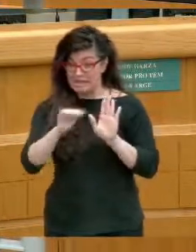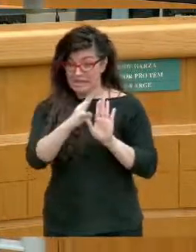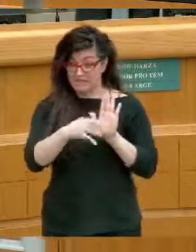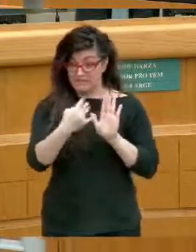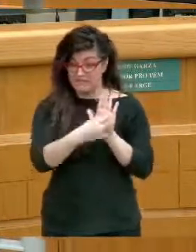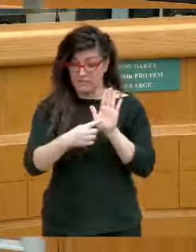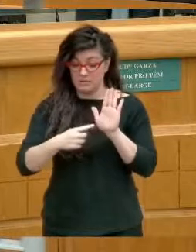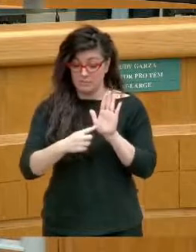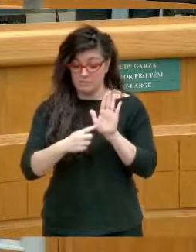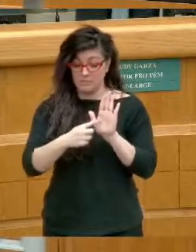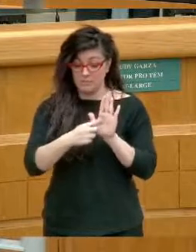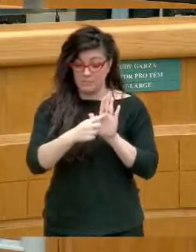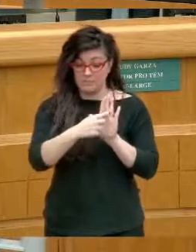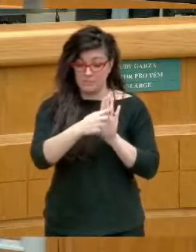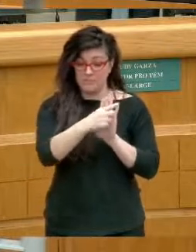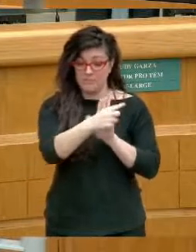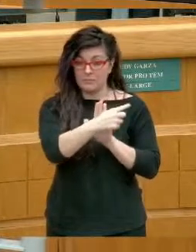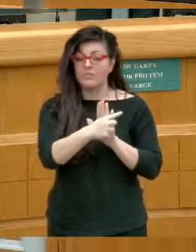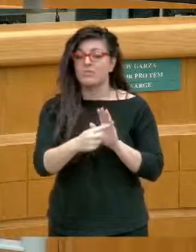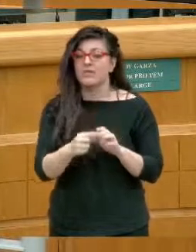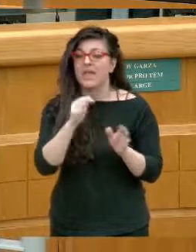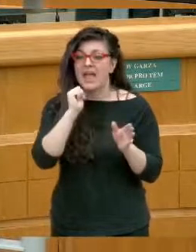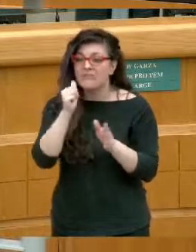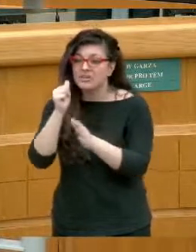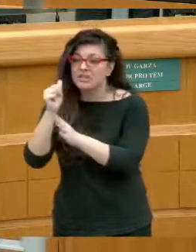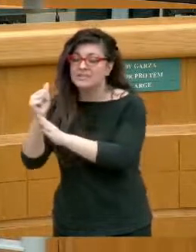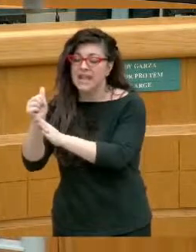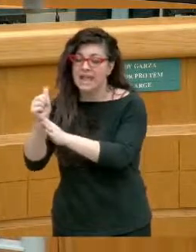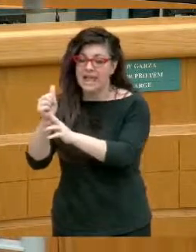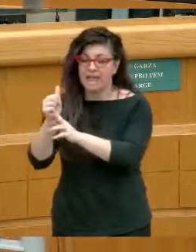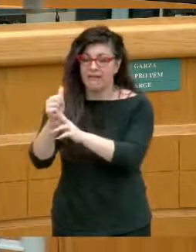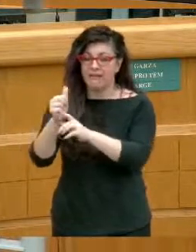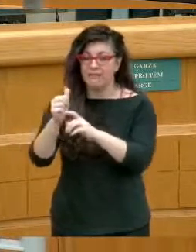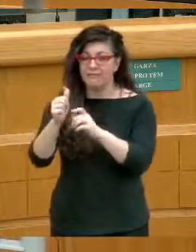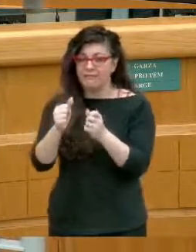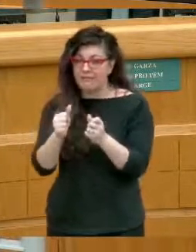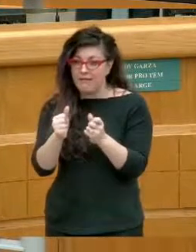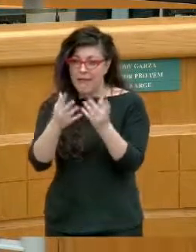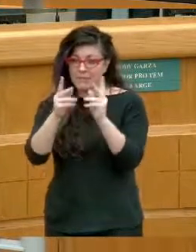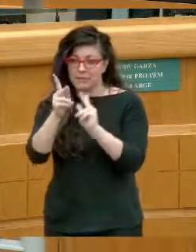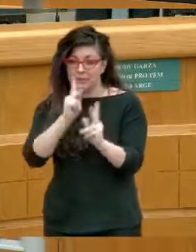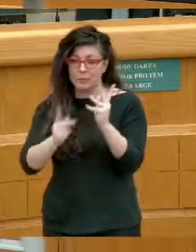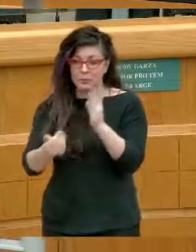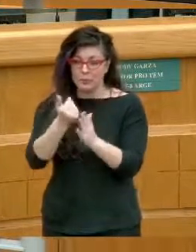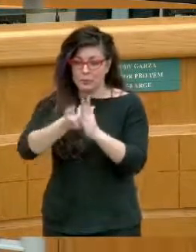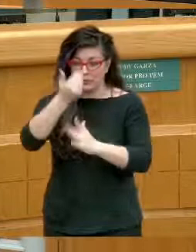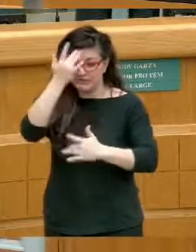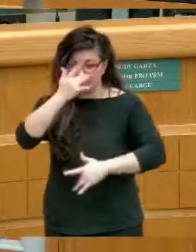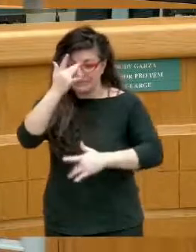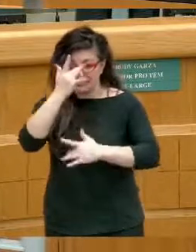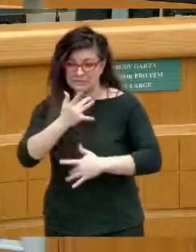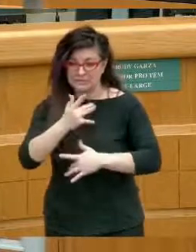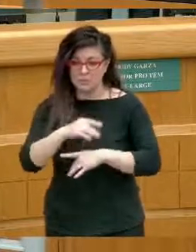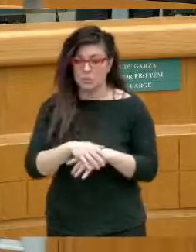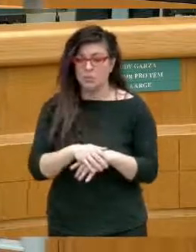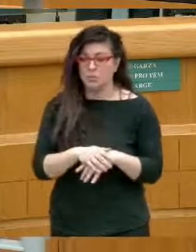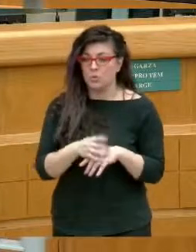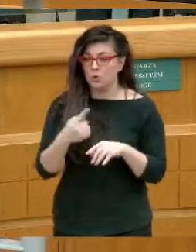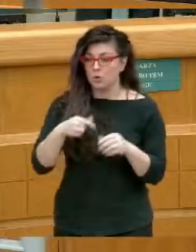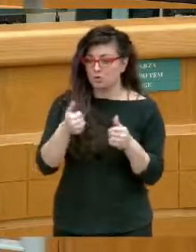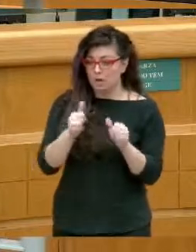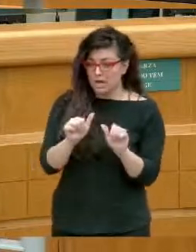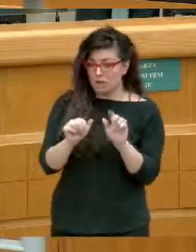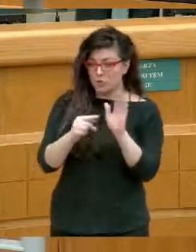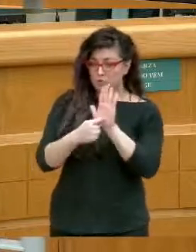new cases day by day. The data is very noisy, so we fit these smoothers to the data. So you can see in Bexar County, San Antonio,